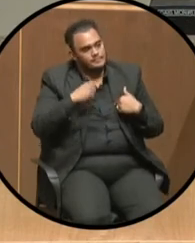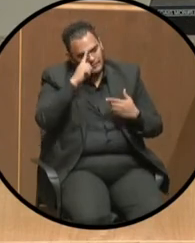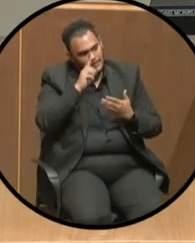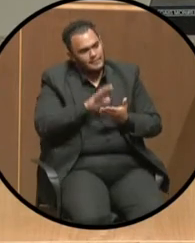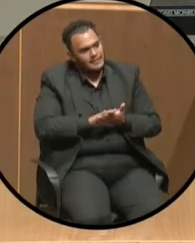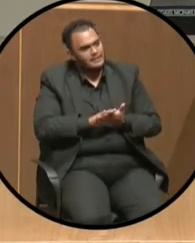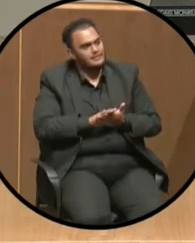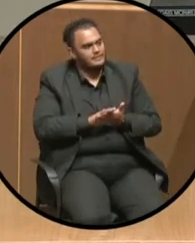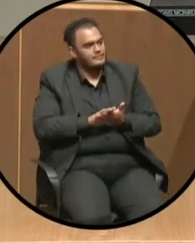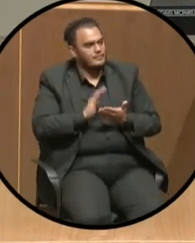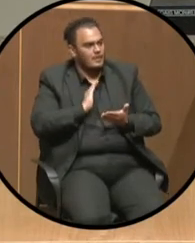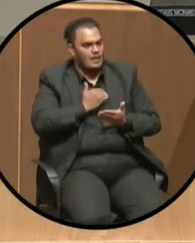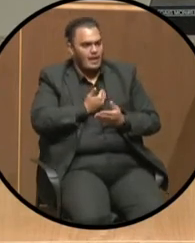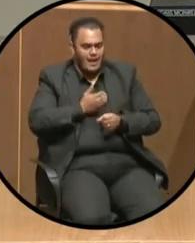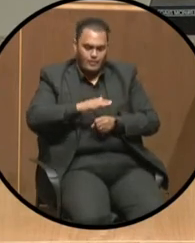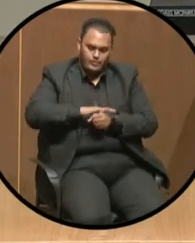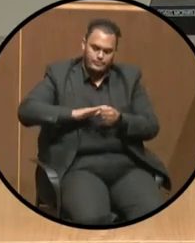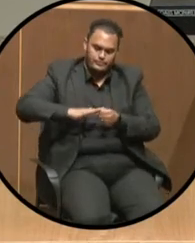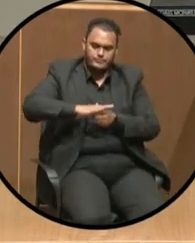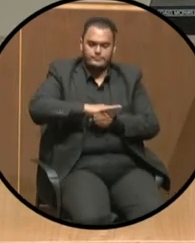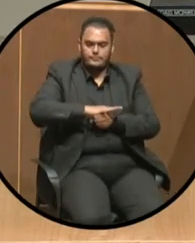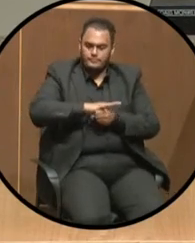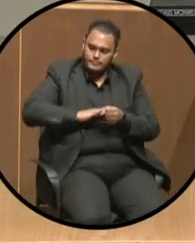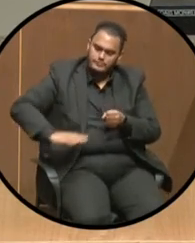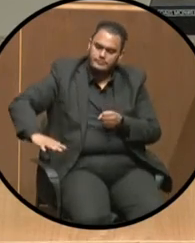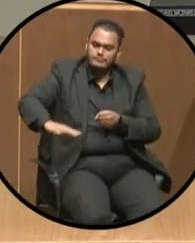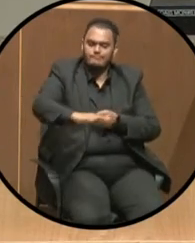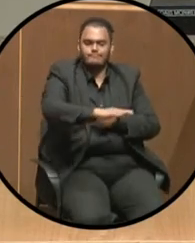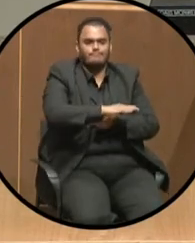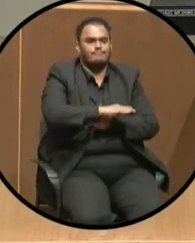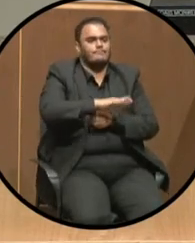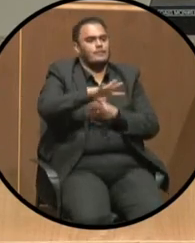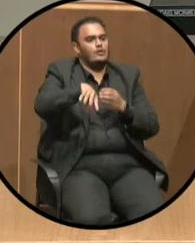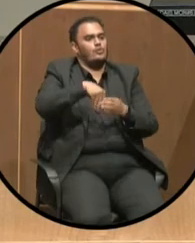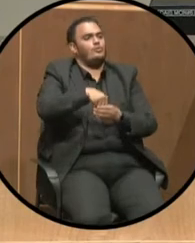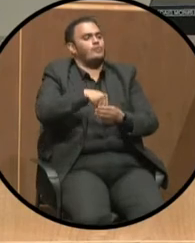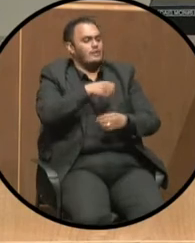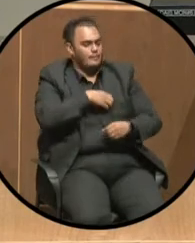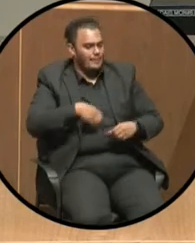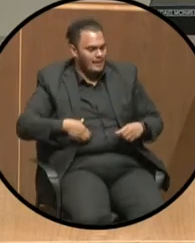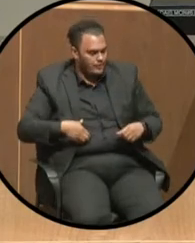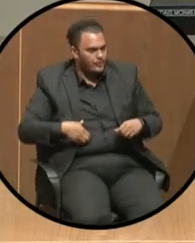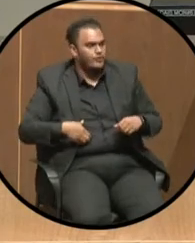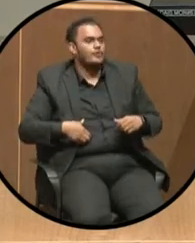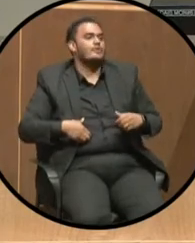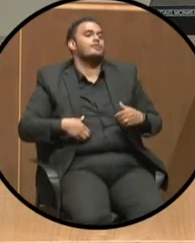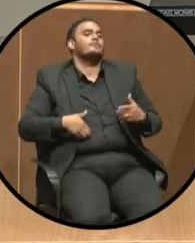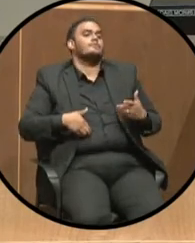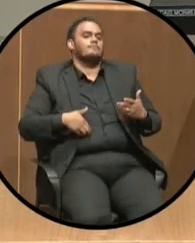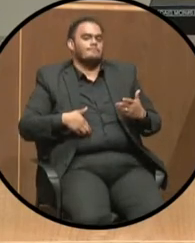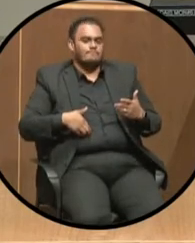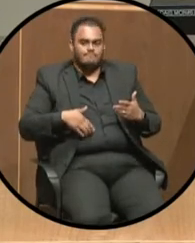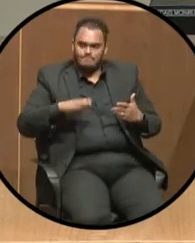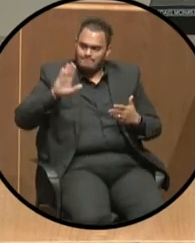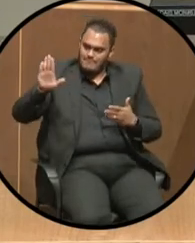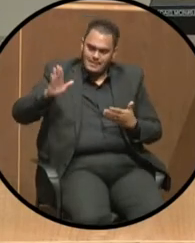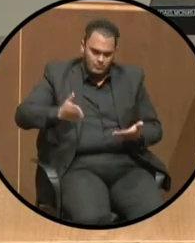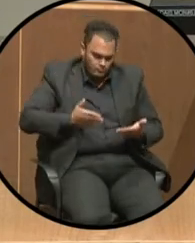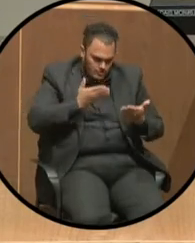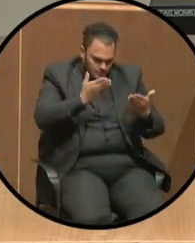area, including the mayor, who's concerned about what's going on in our community, has recommended that those wear